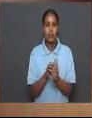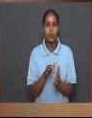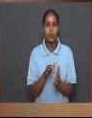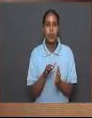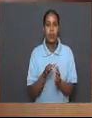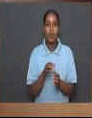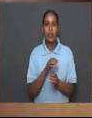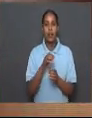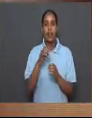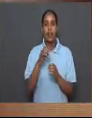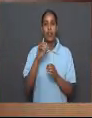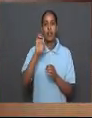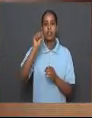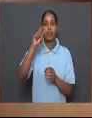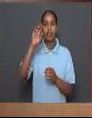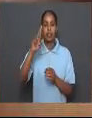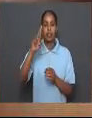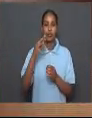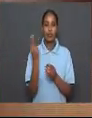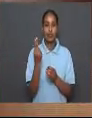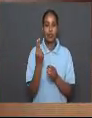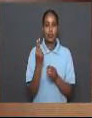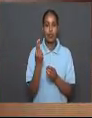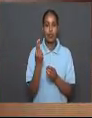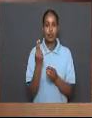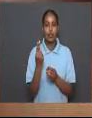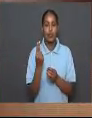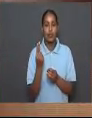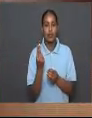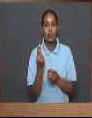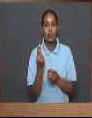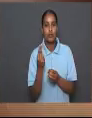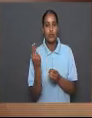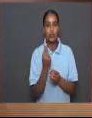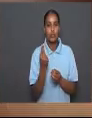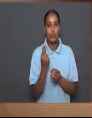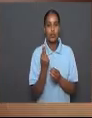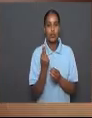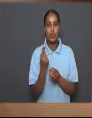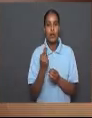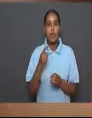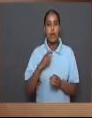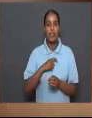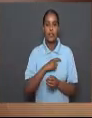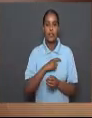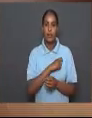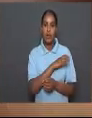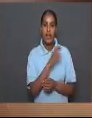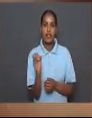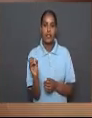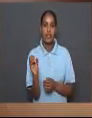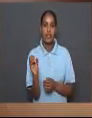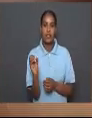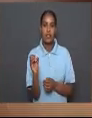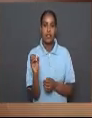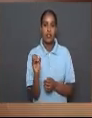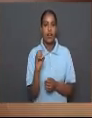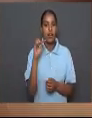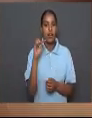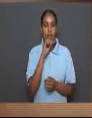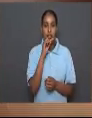Esters are also used as fragrances within perfumes and